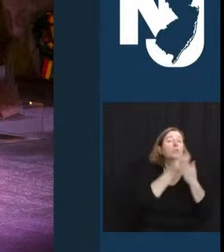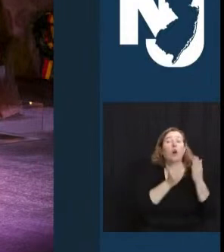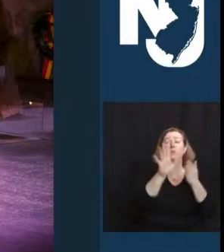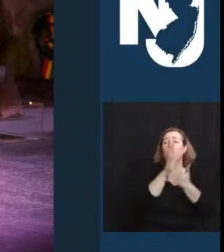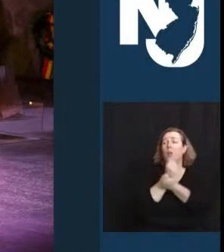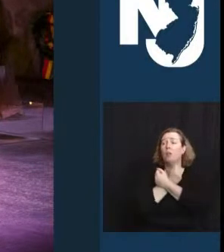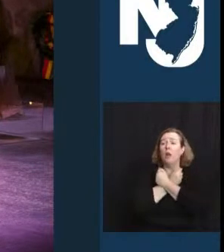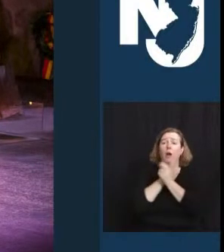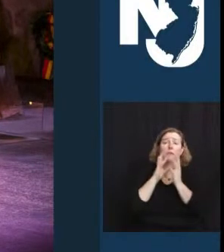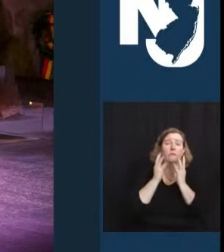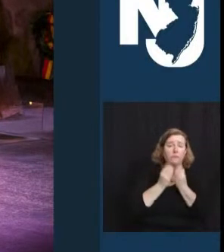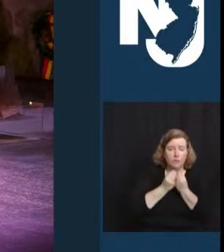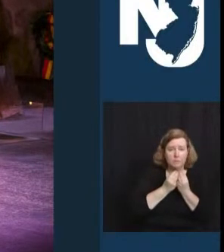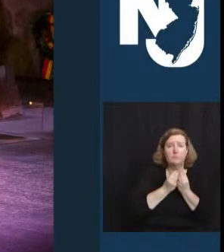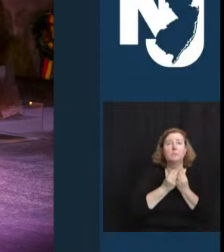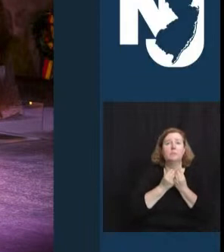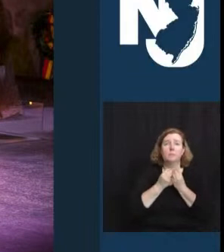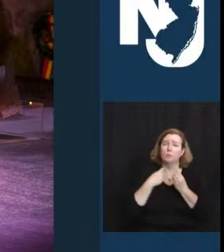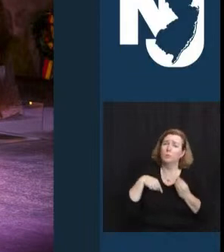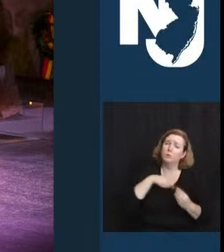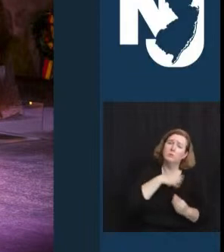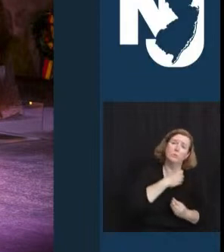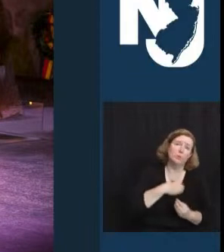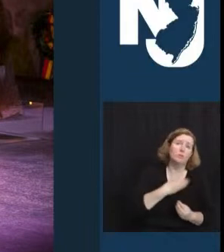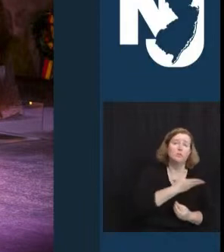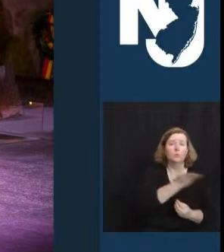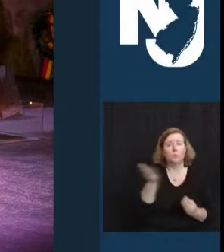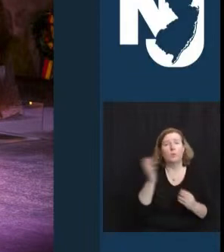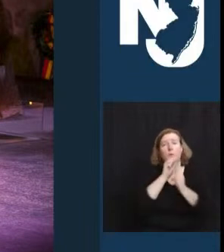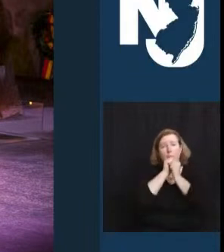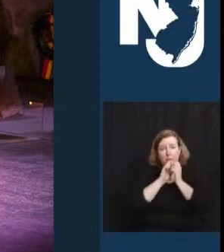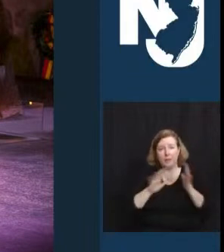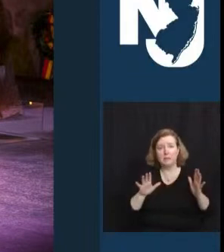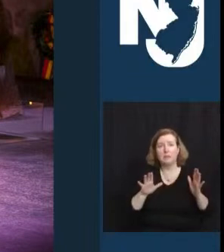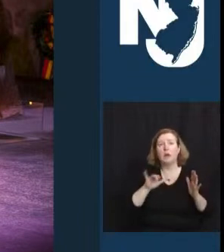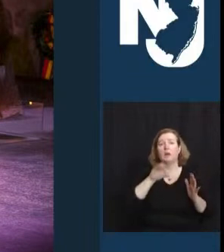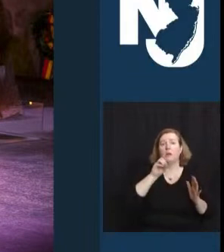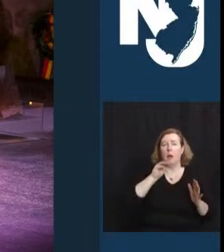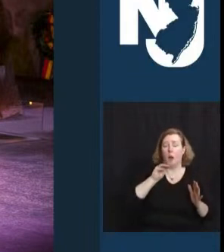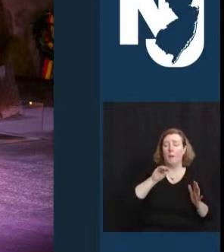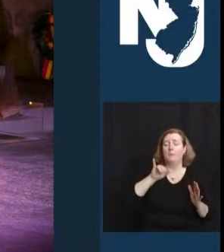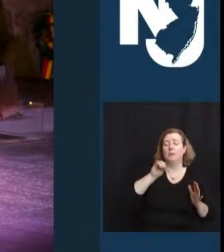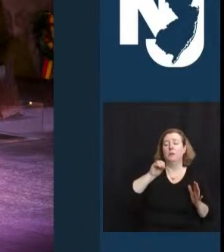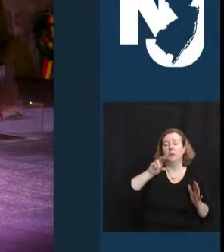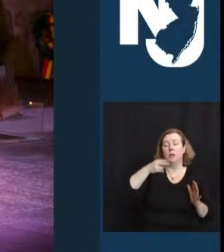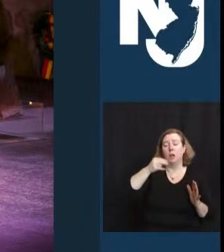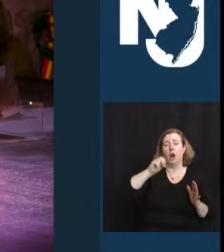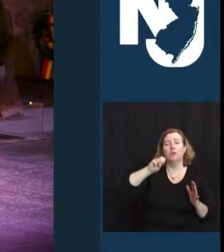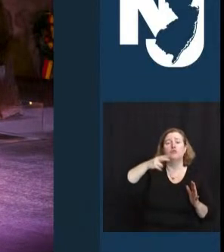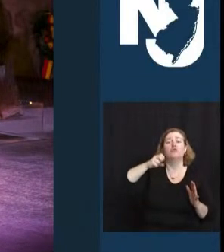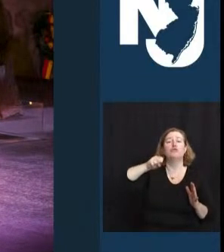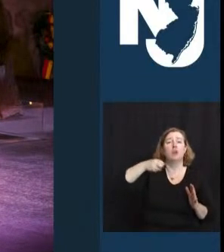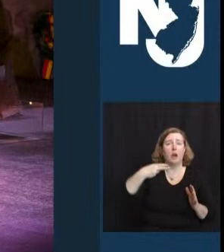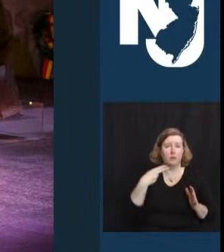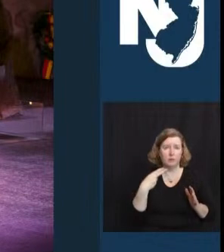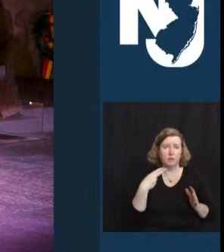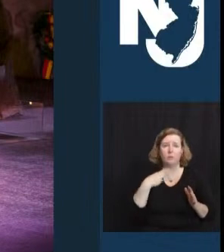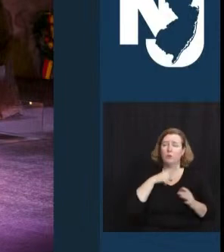wish you a blessed Yom HaShoah and commitment that we will never, ever, ever